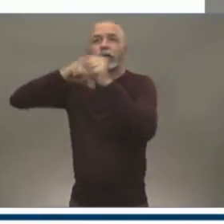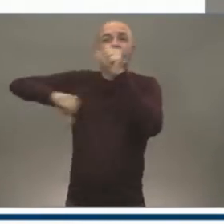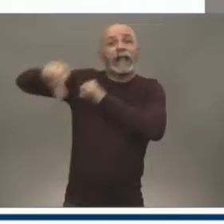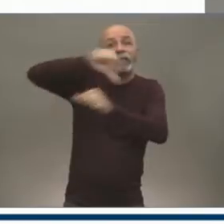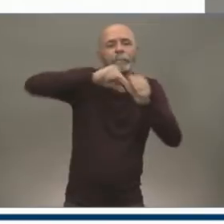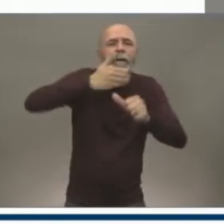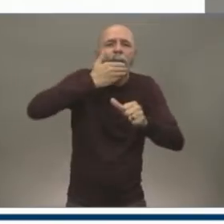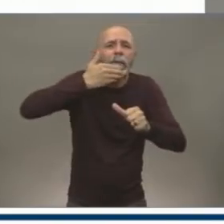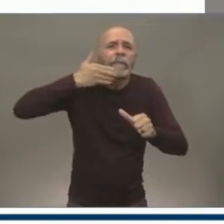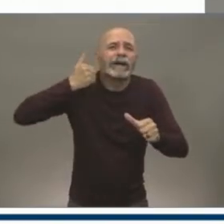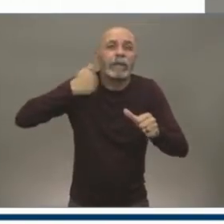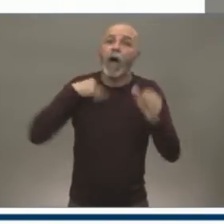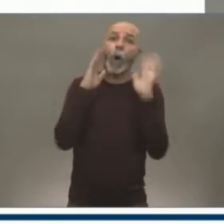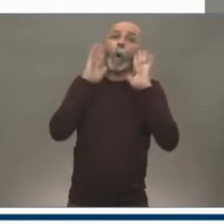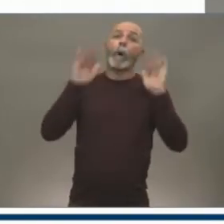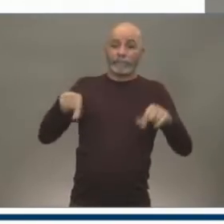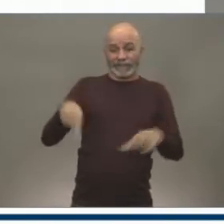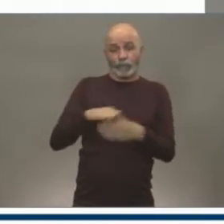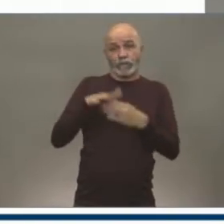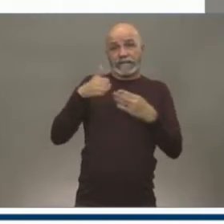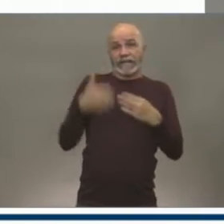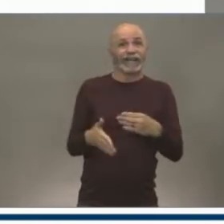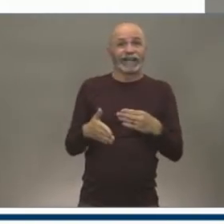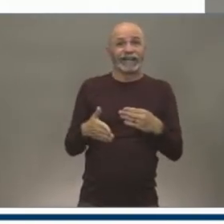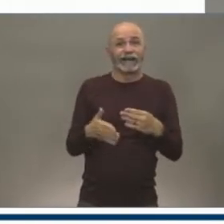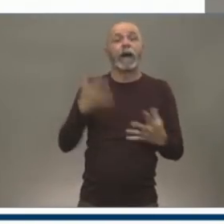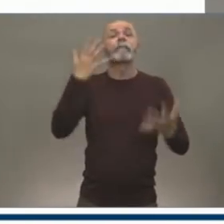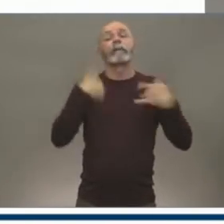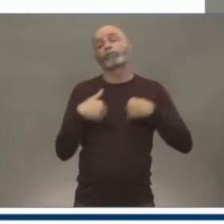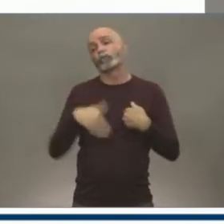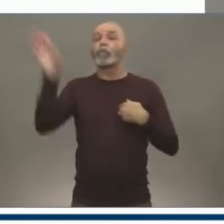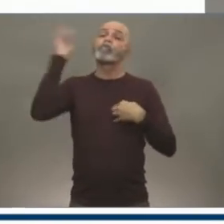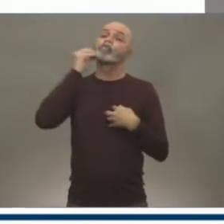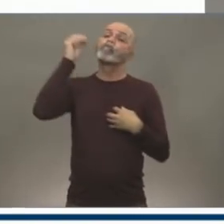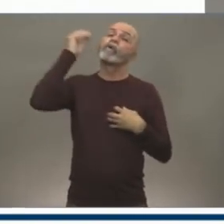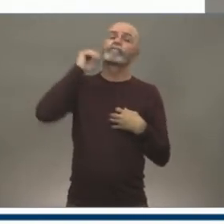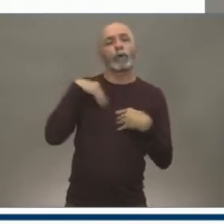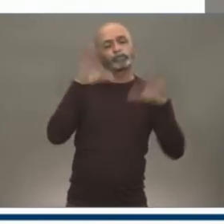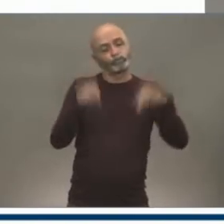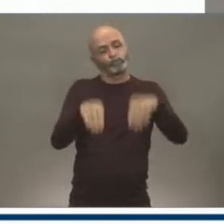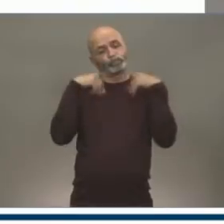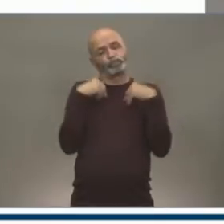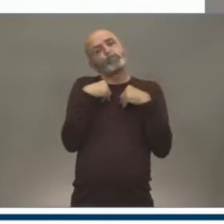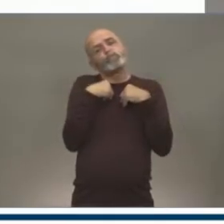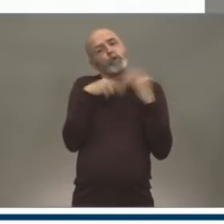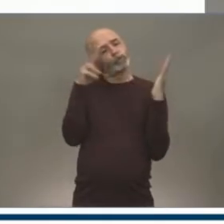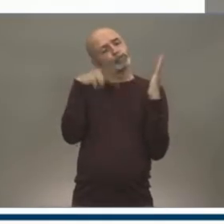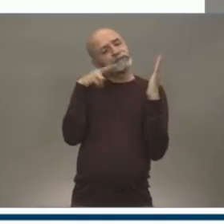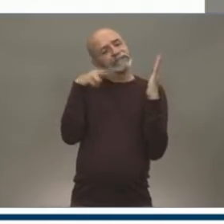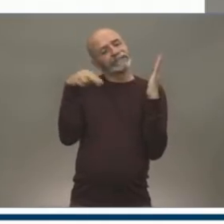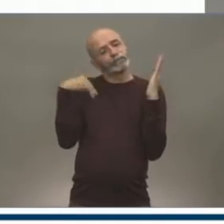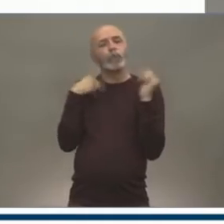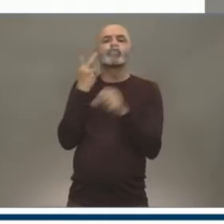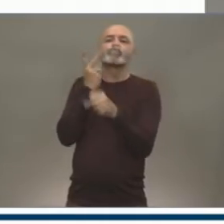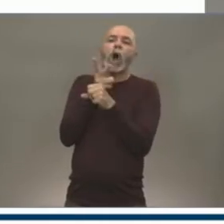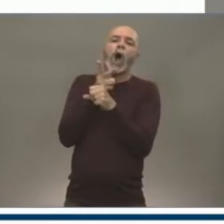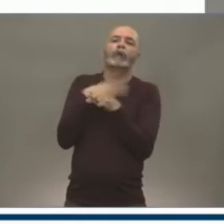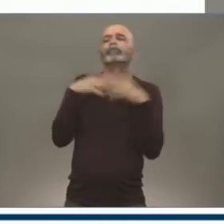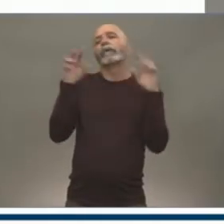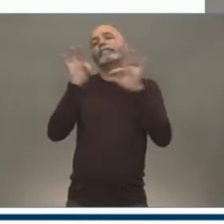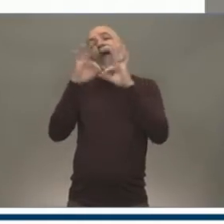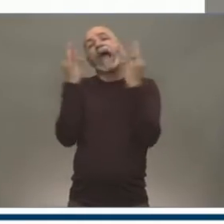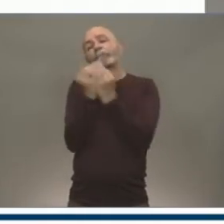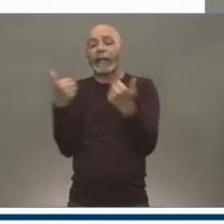is a good one, whether it's cozying up with a book, playing games with your family, getting outside, exploring your